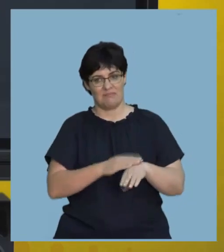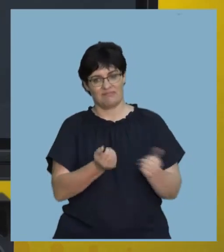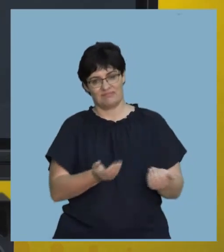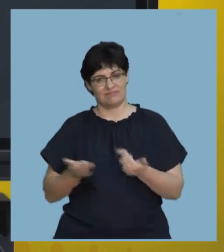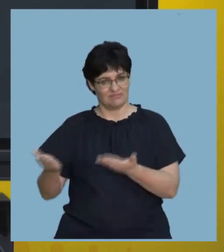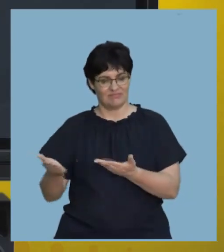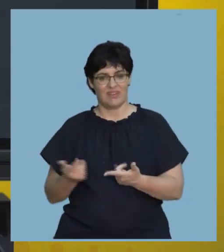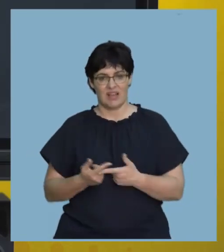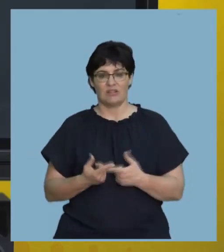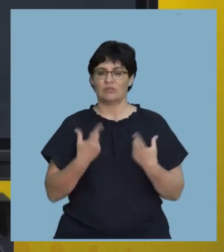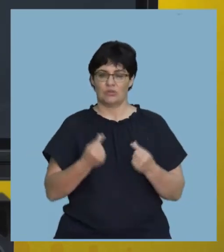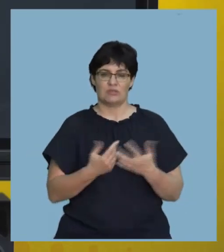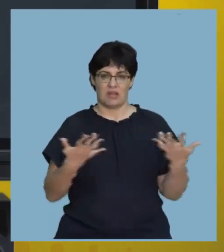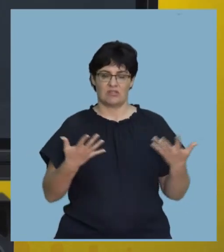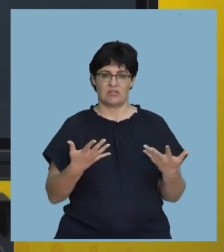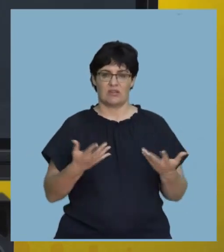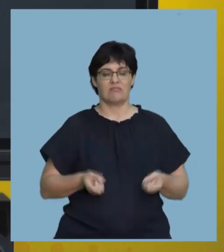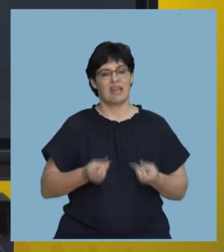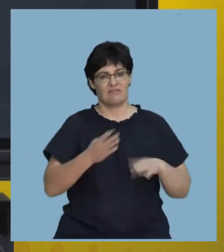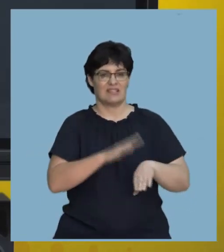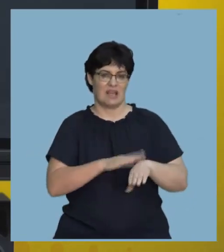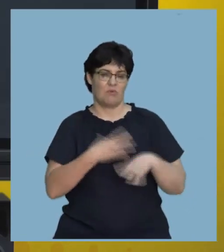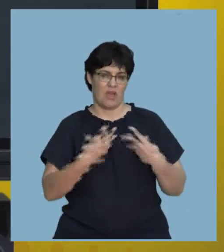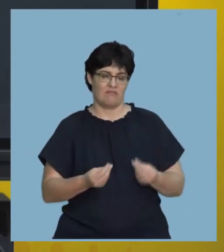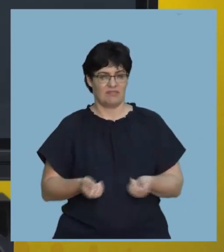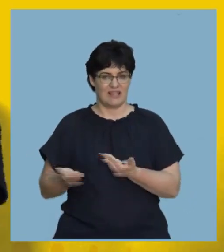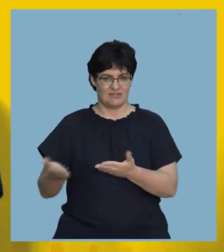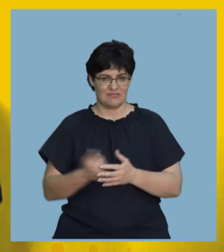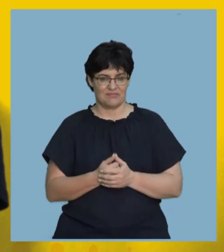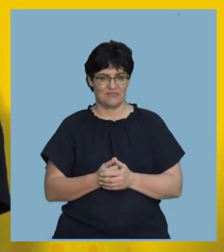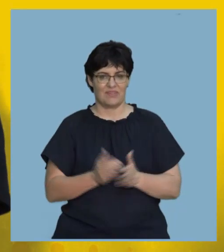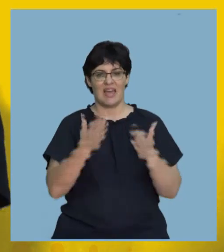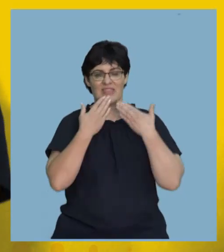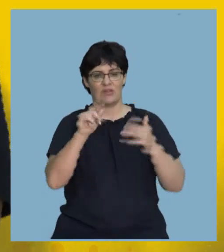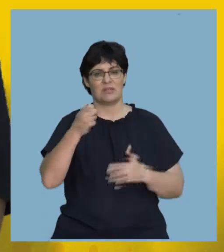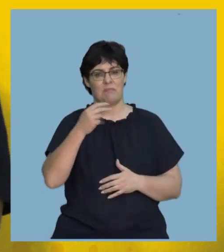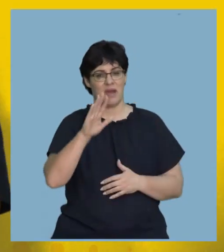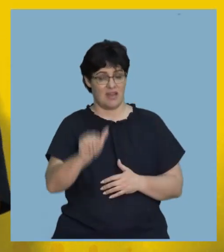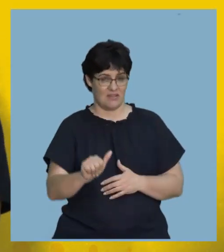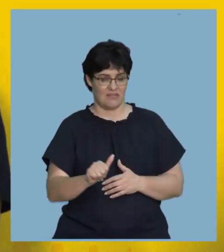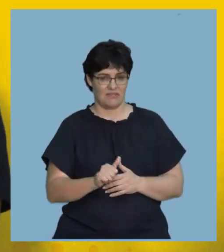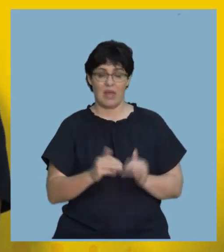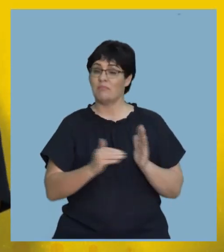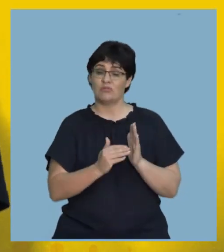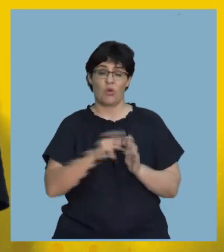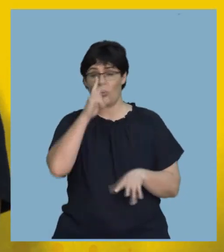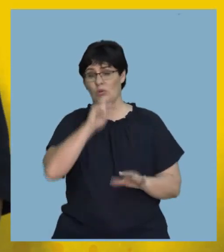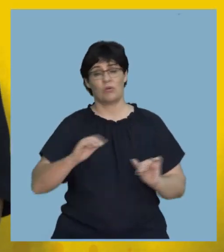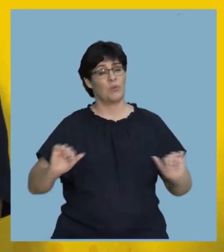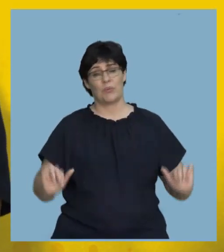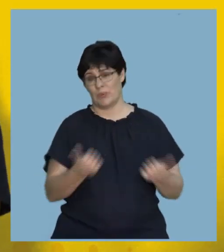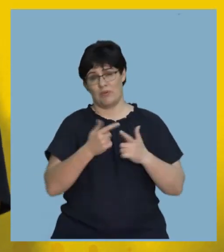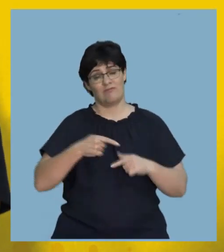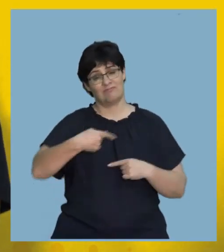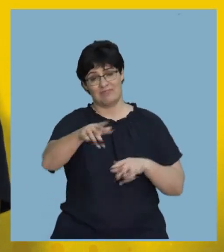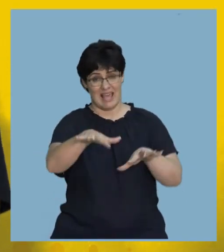we can go do as much, given the time that we have. Over to you. Thank you, Themba. Matrix, we're wishing you everything of the best for